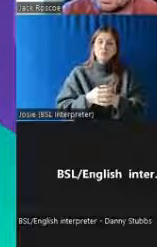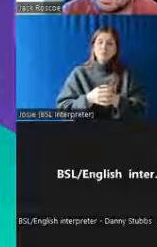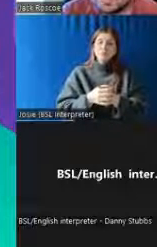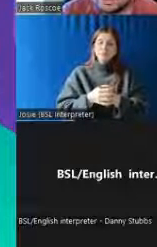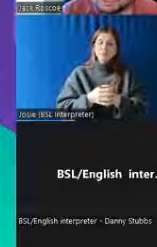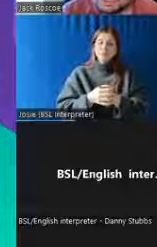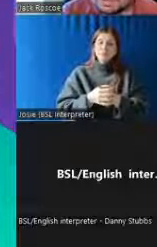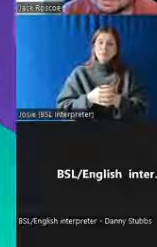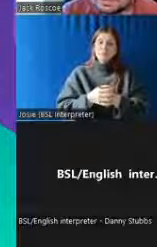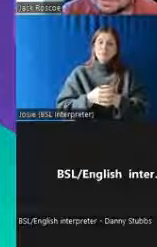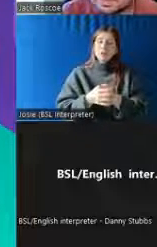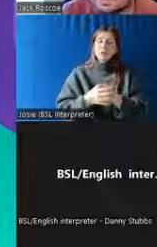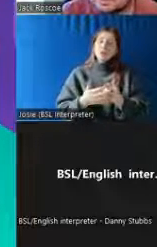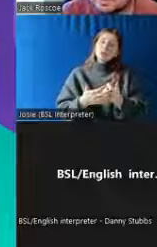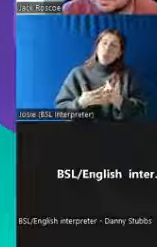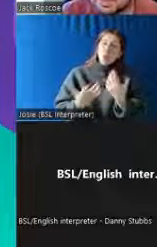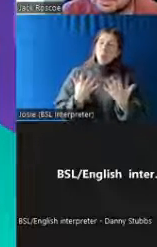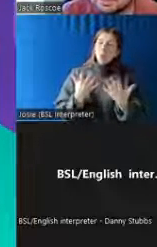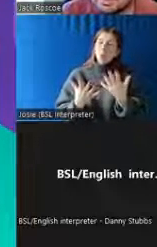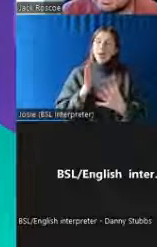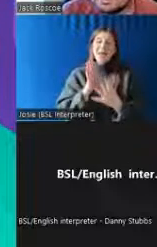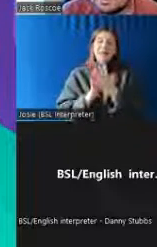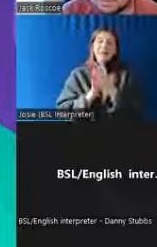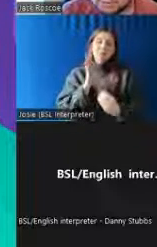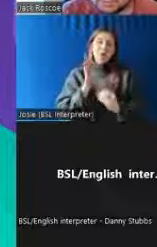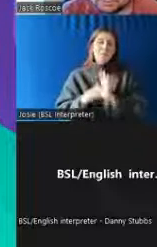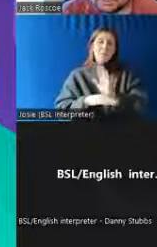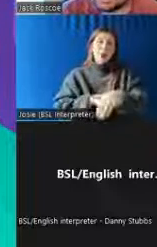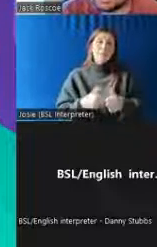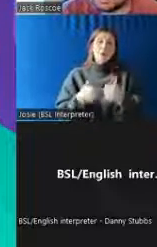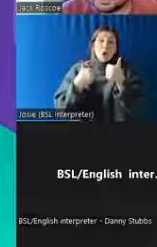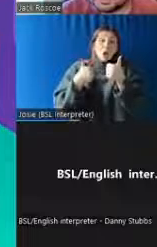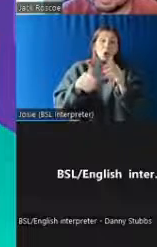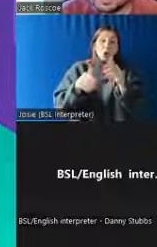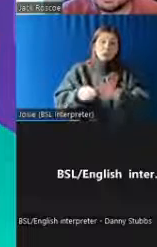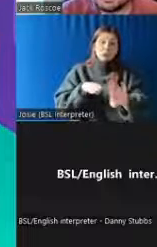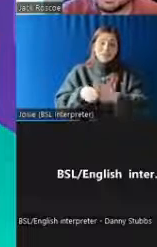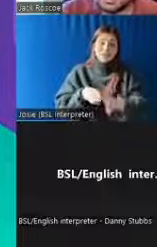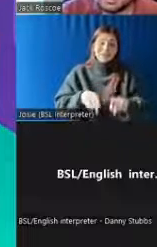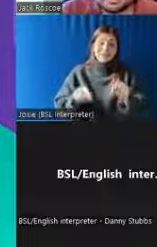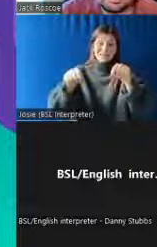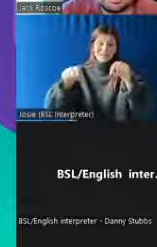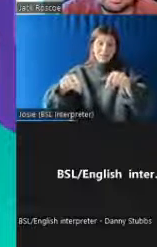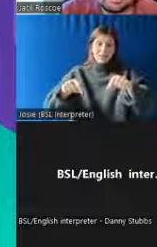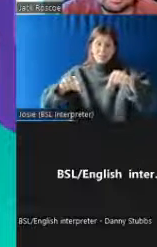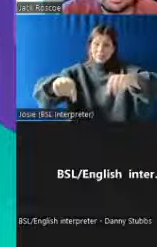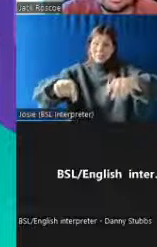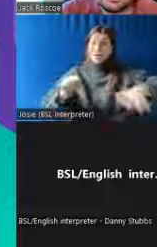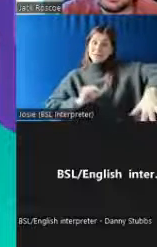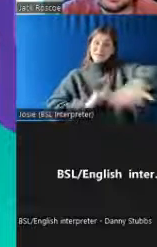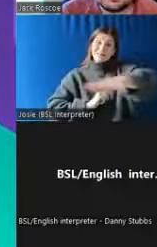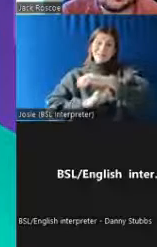of what good practice looks like in this space, in your sort of arena.